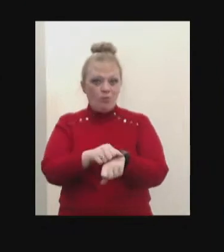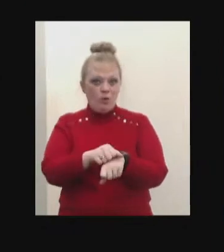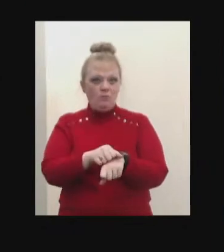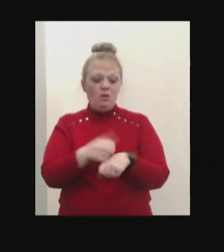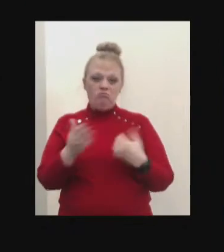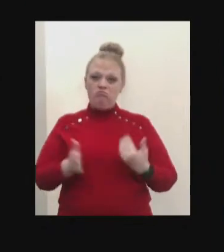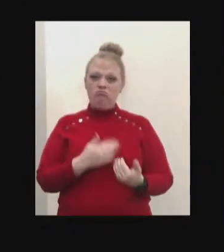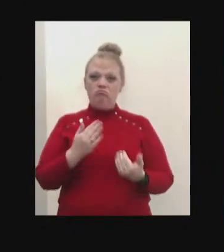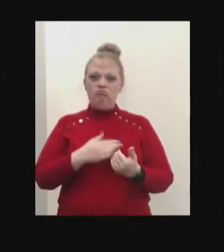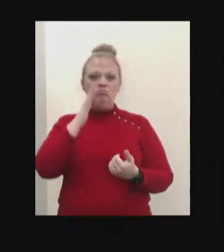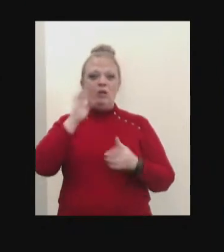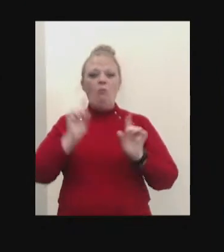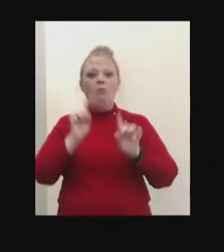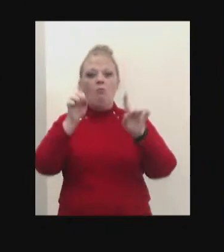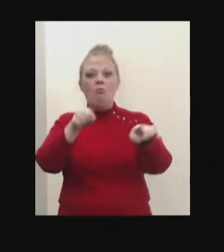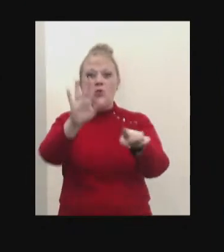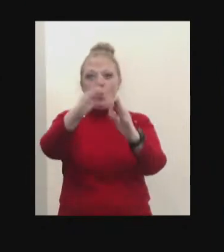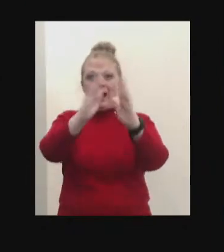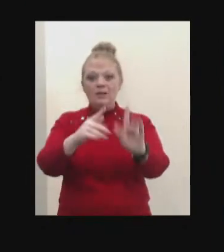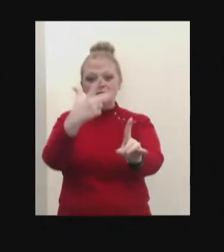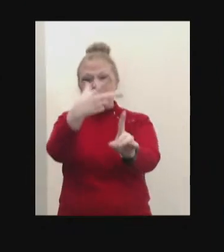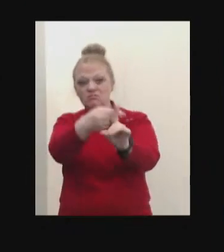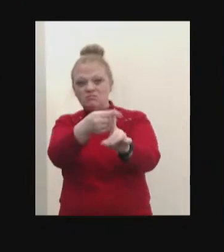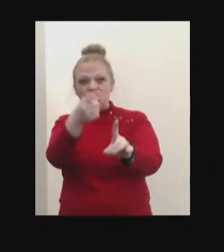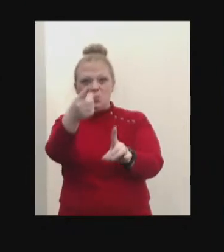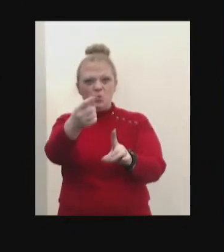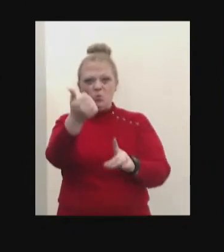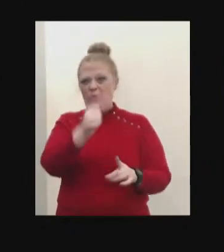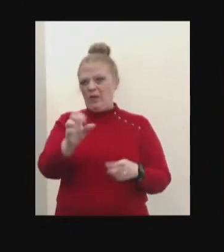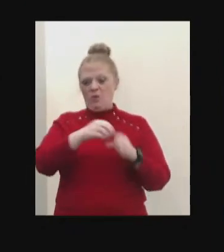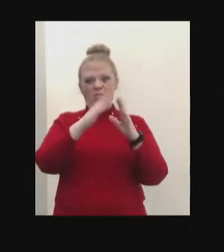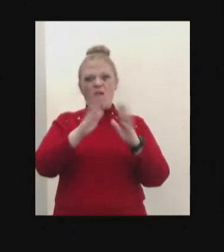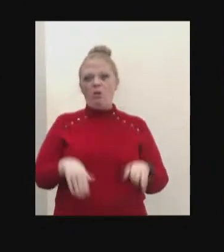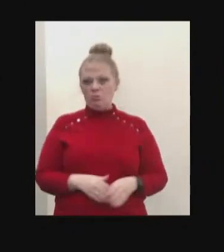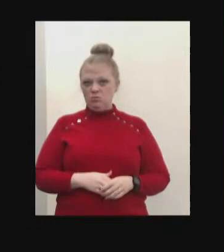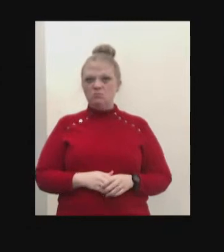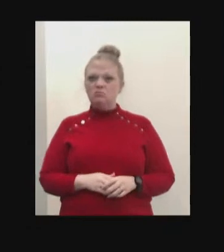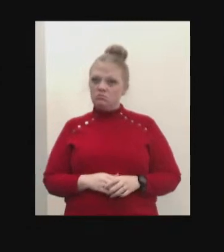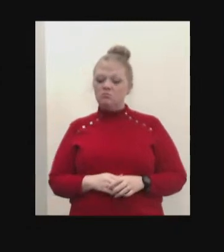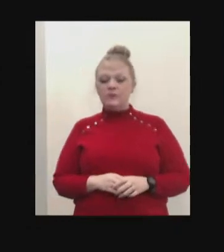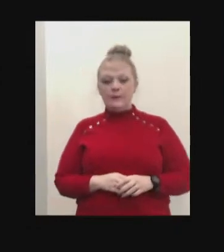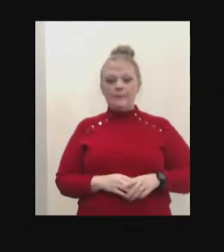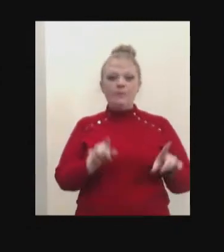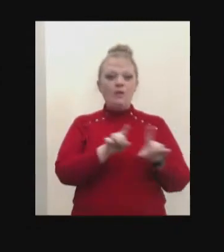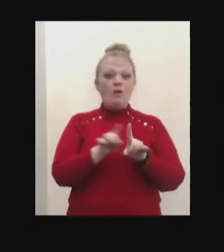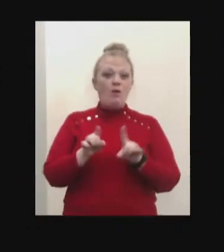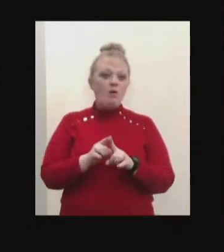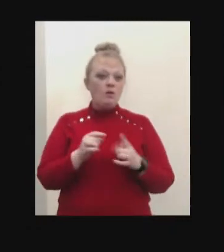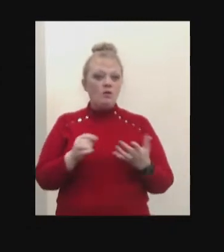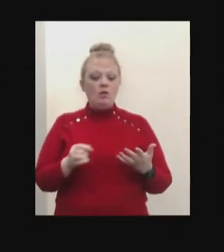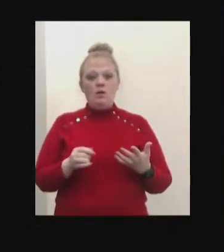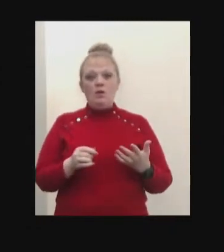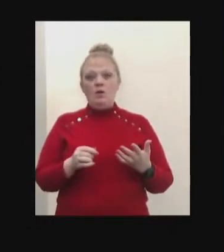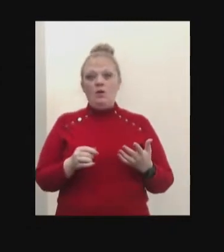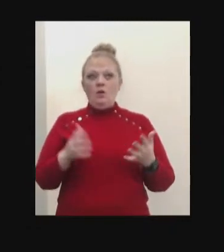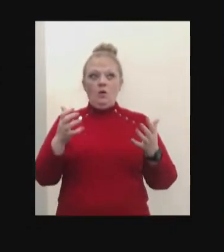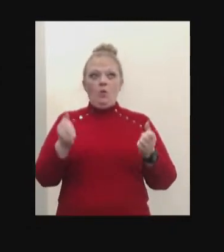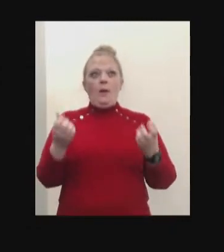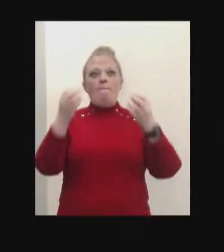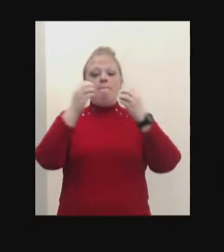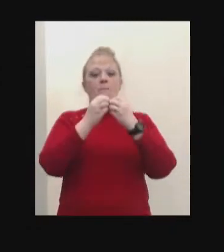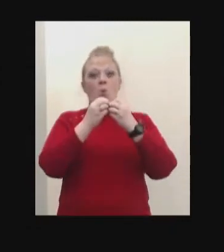come to your house and vaccinate you or any members of your family. Also, if you want to look at the larger options of